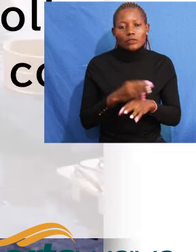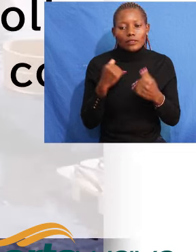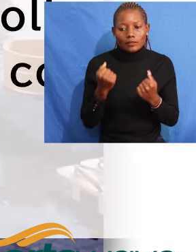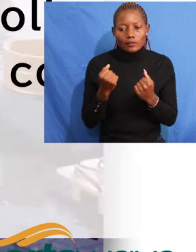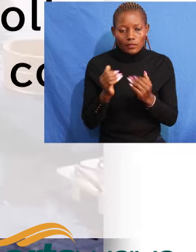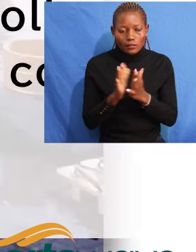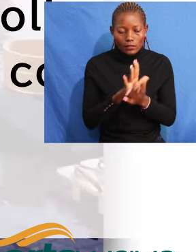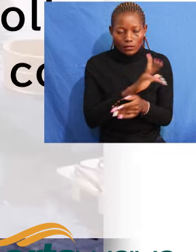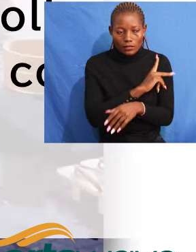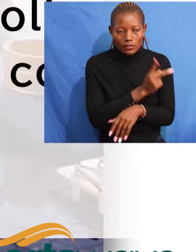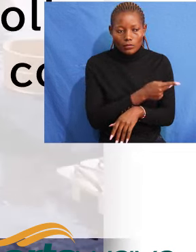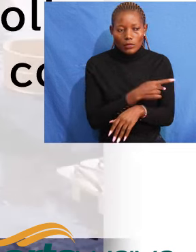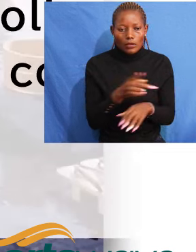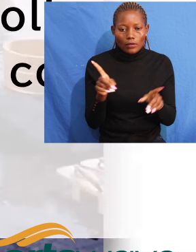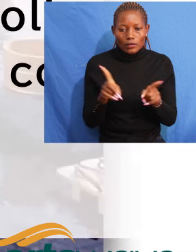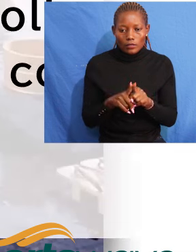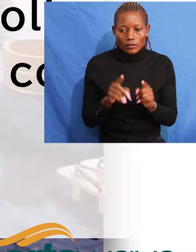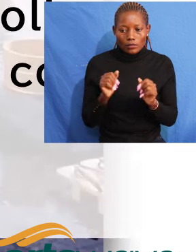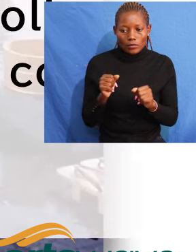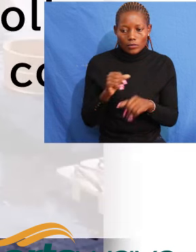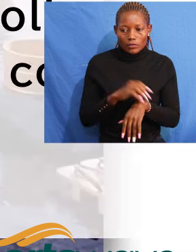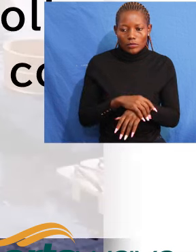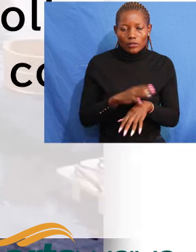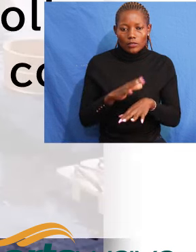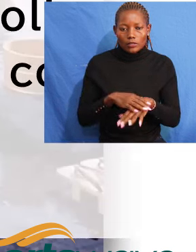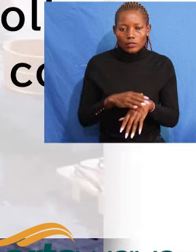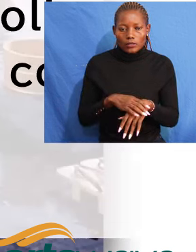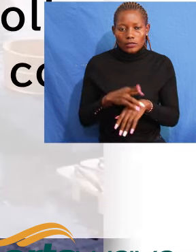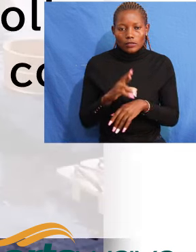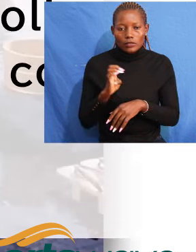and you can get a good recovery from that.